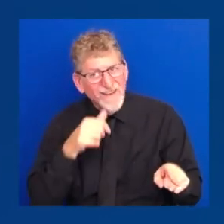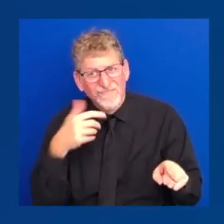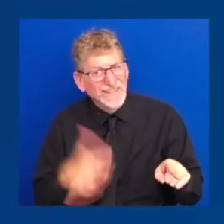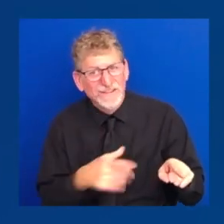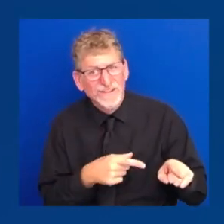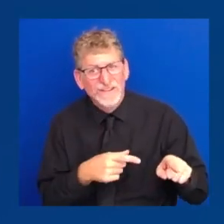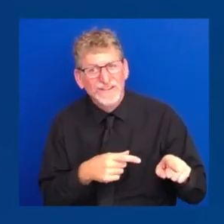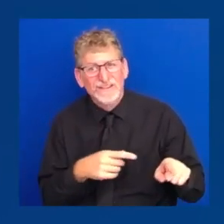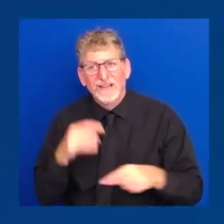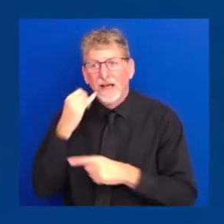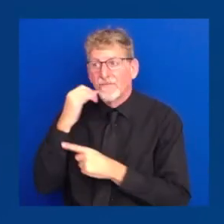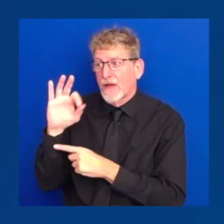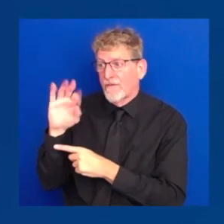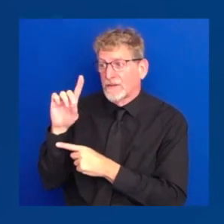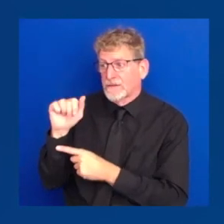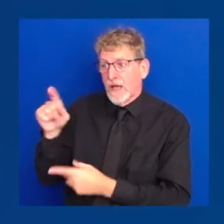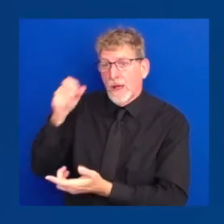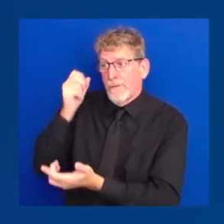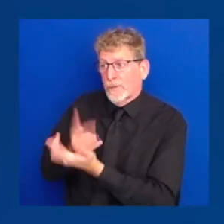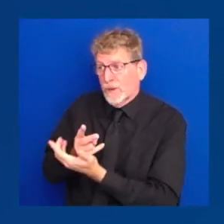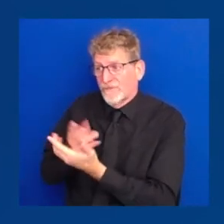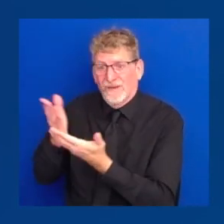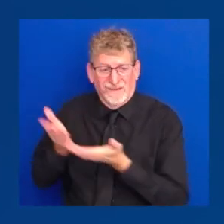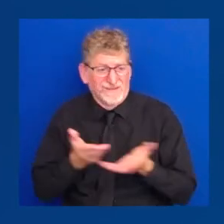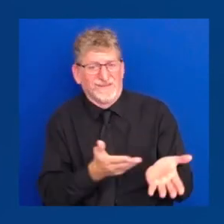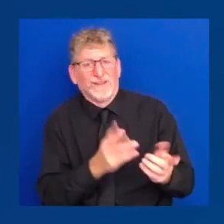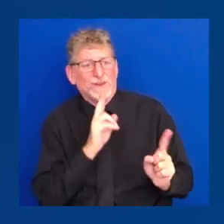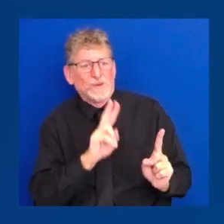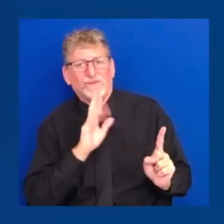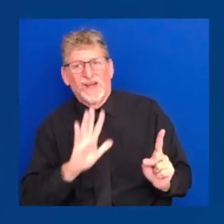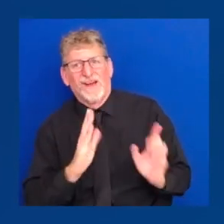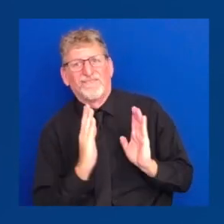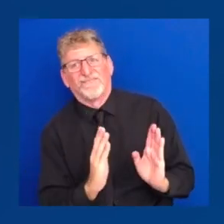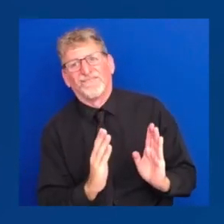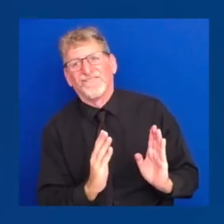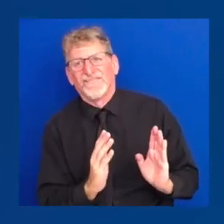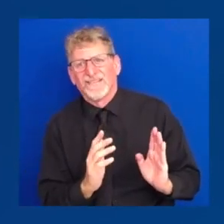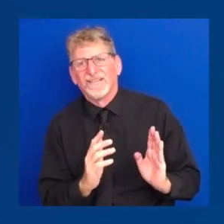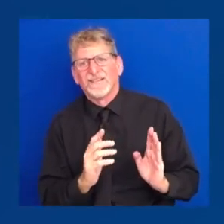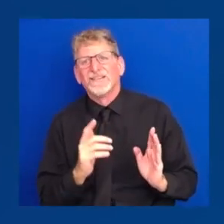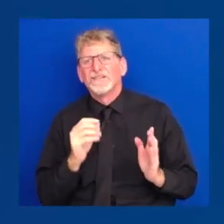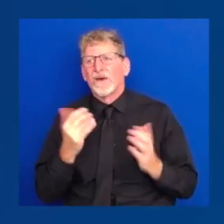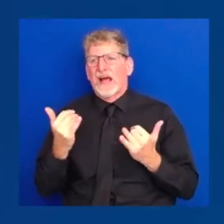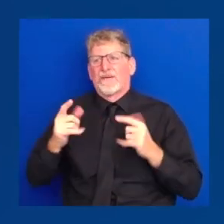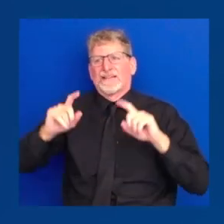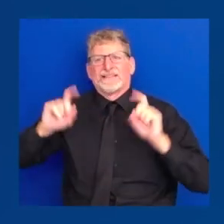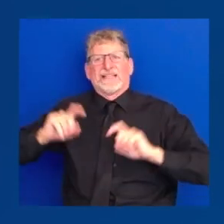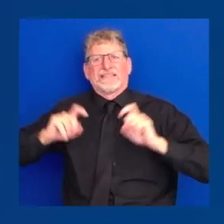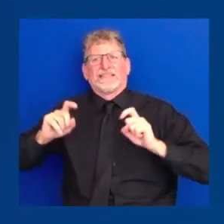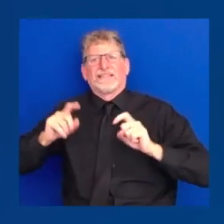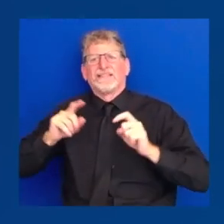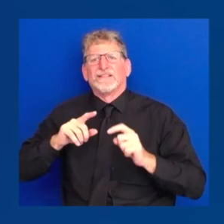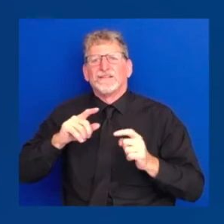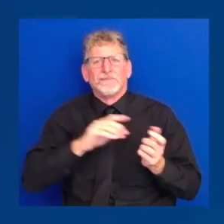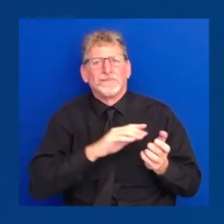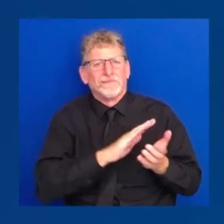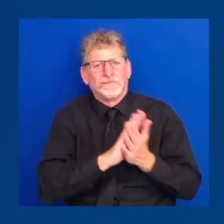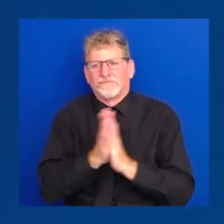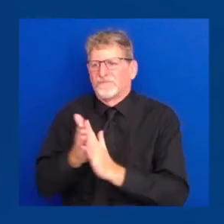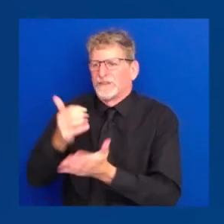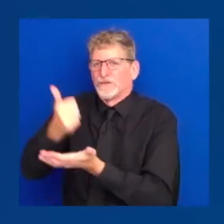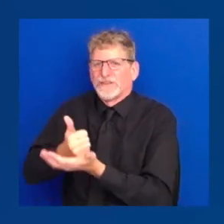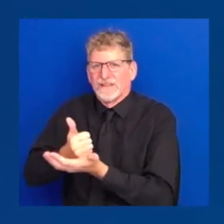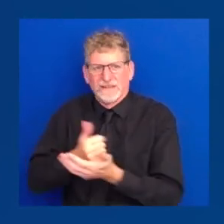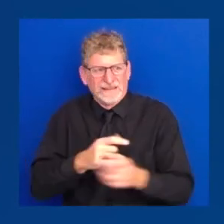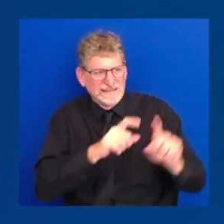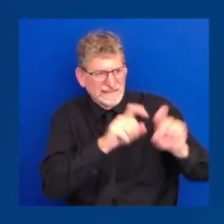Treat initiative so people can get tested and treated for free in one stop. And we'll create new